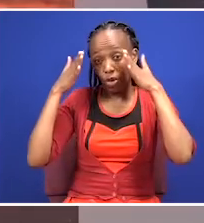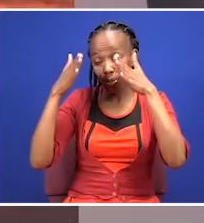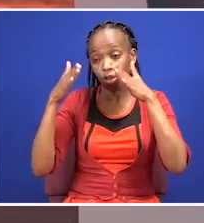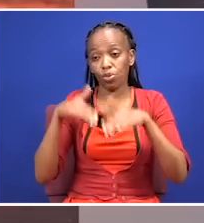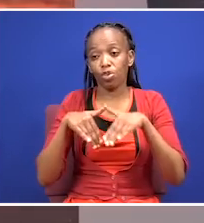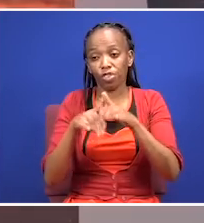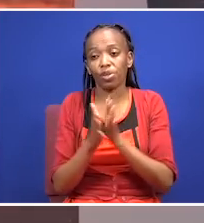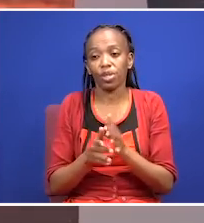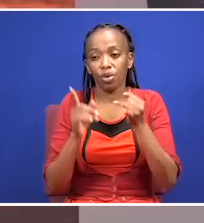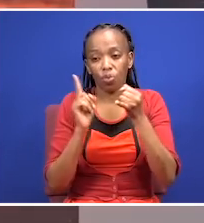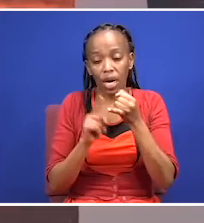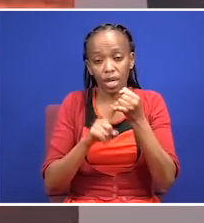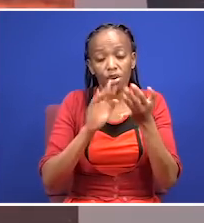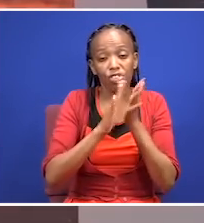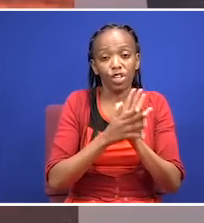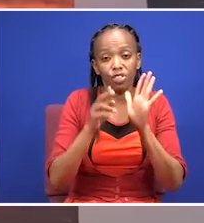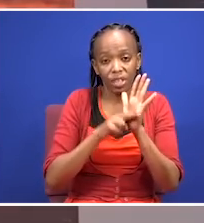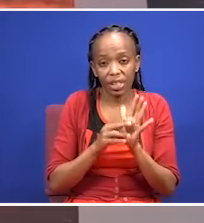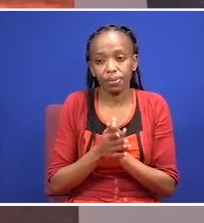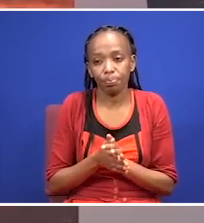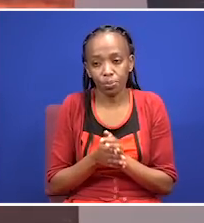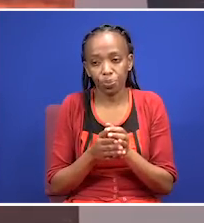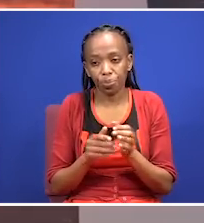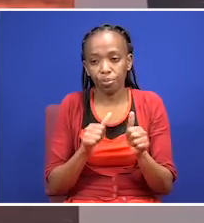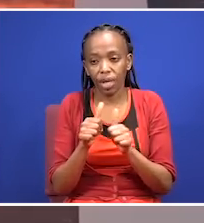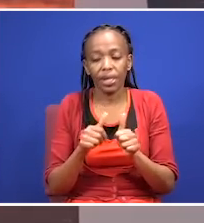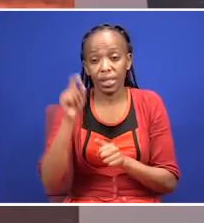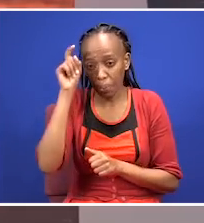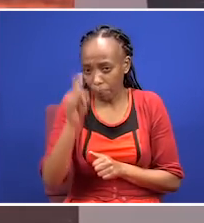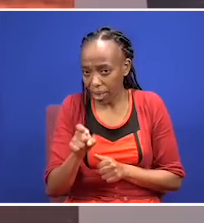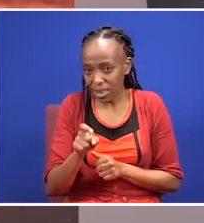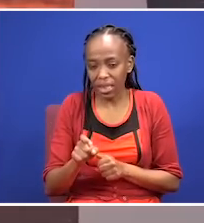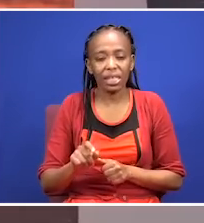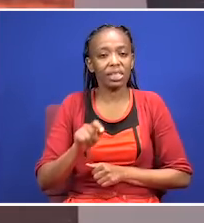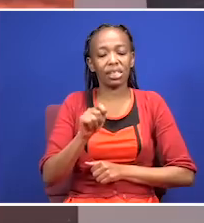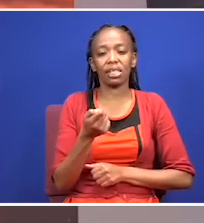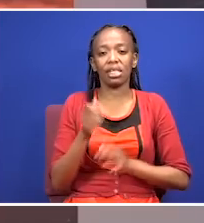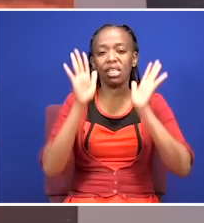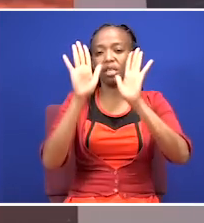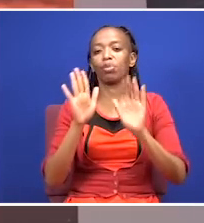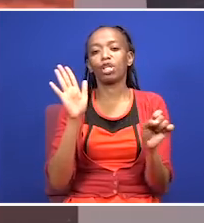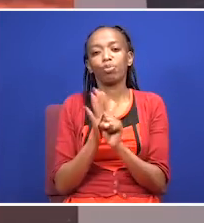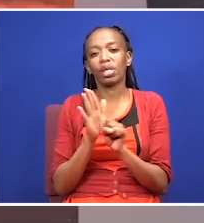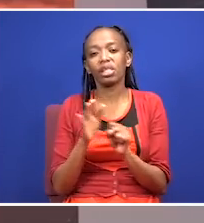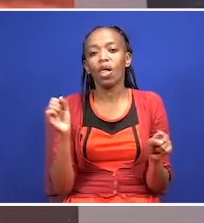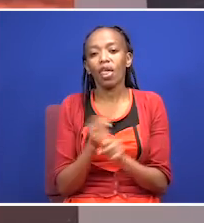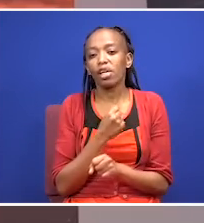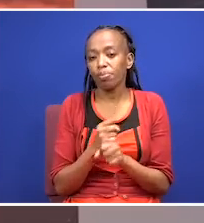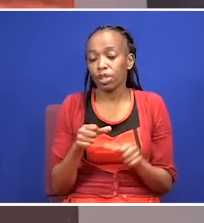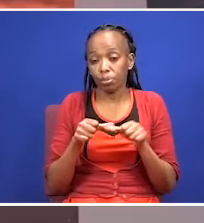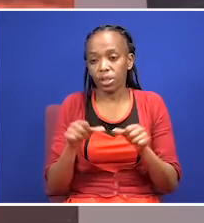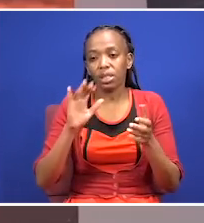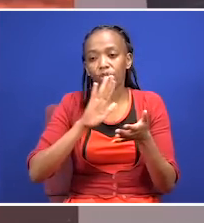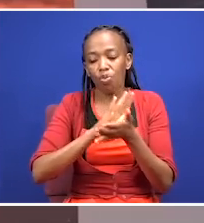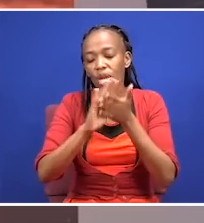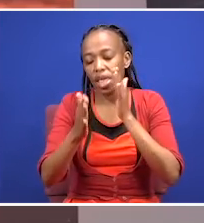following one forgiveness which is a must it is key we cannot do without for